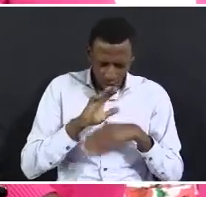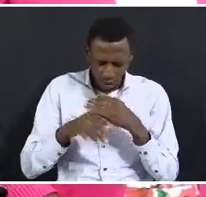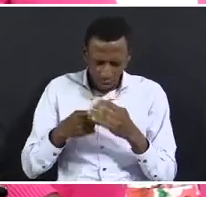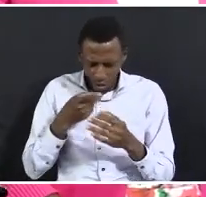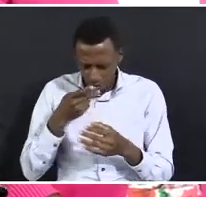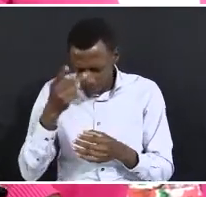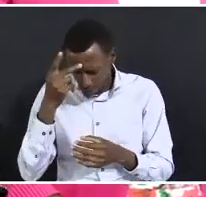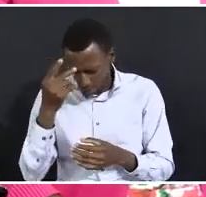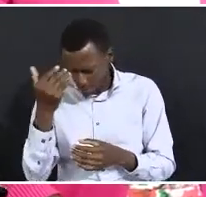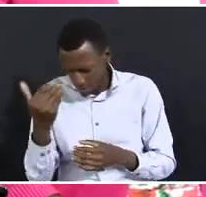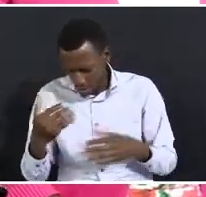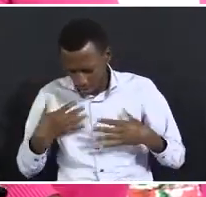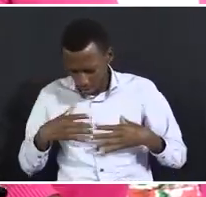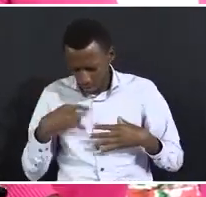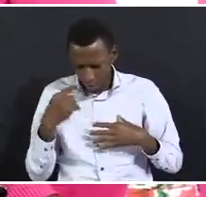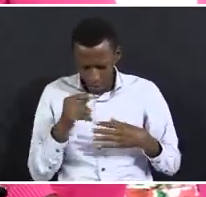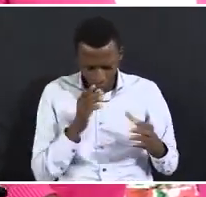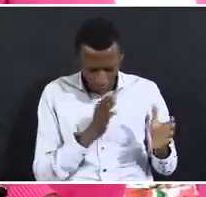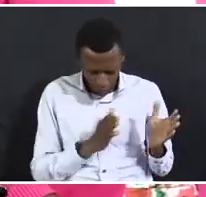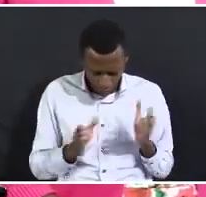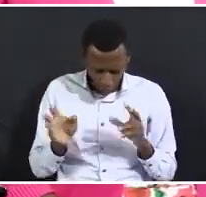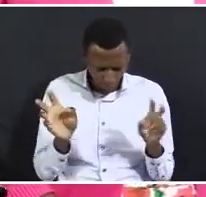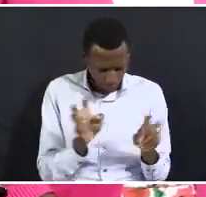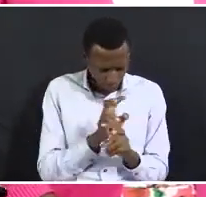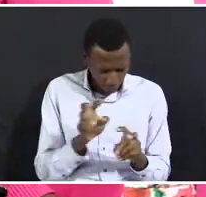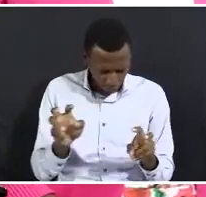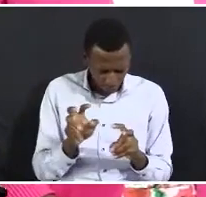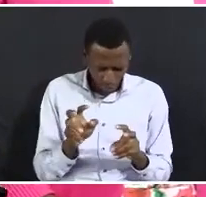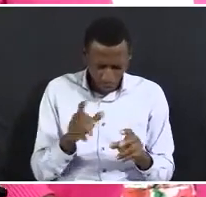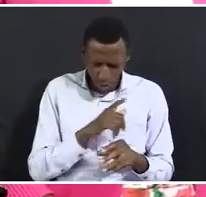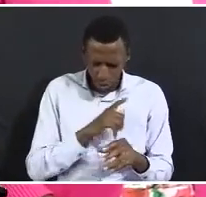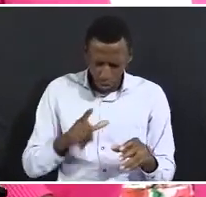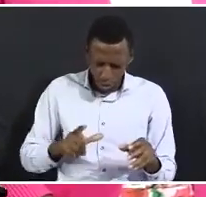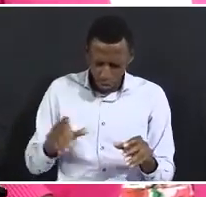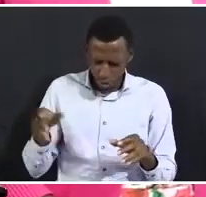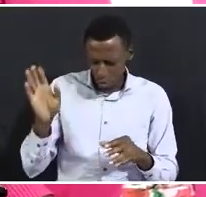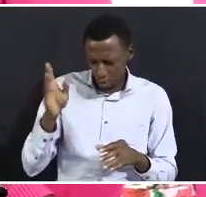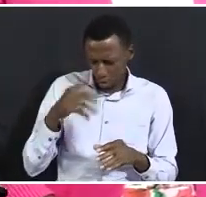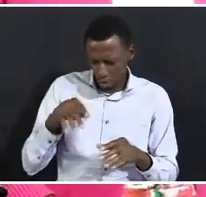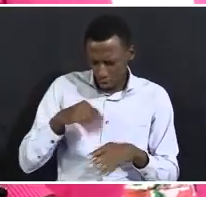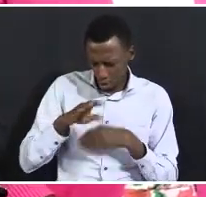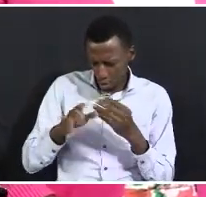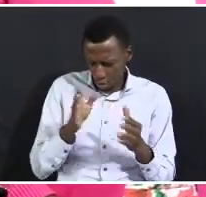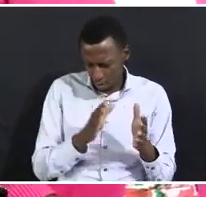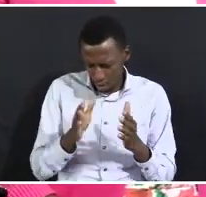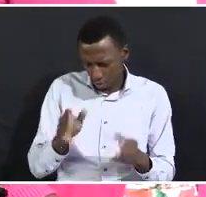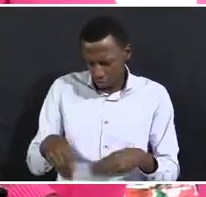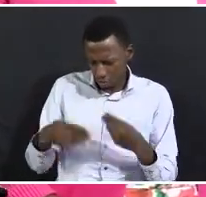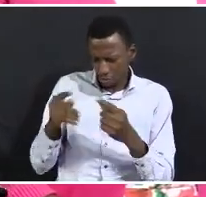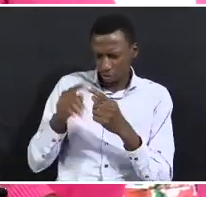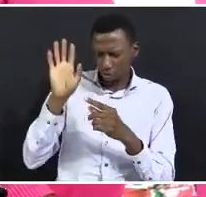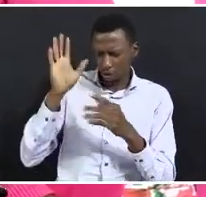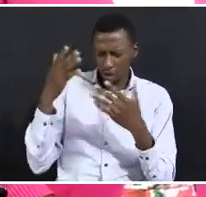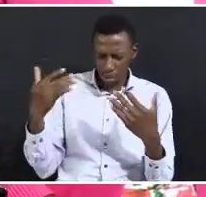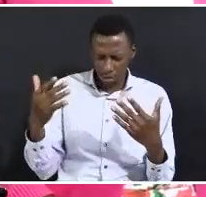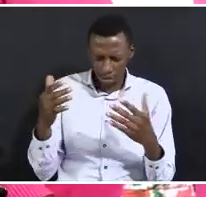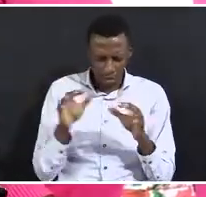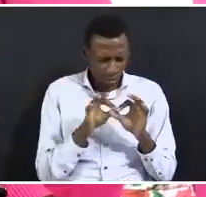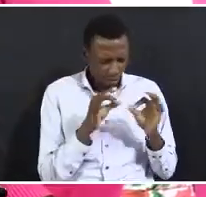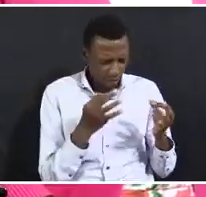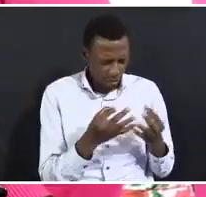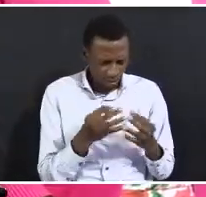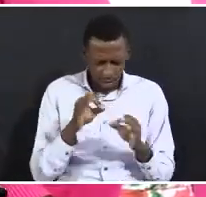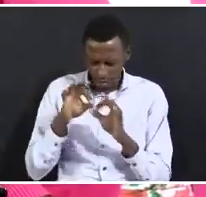people, those who are still in the plans. Lord God, we commit all these plans into able hands. And the families that are